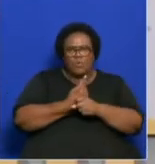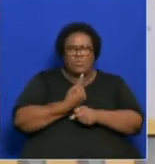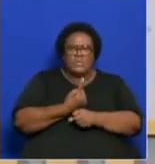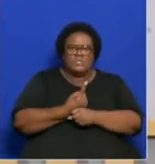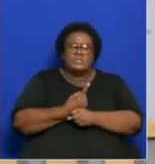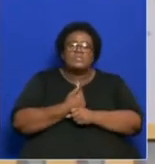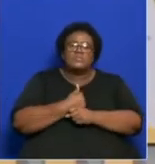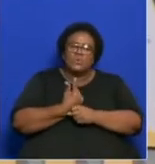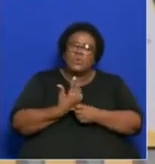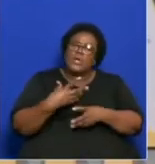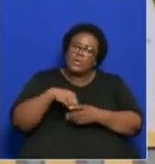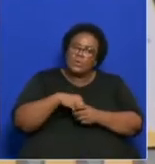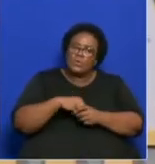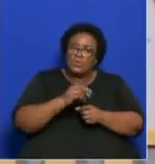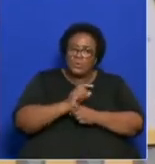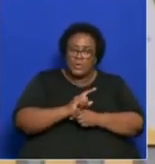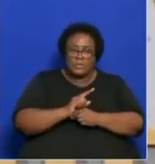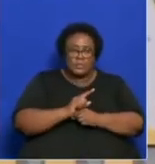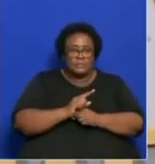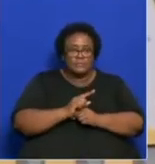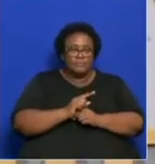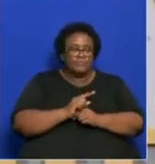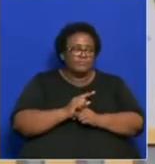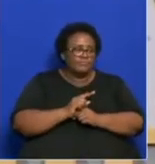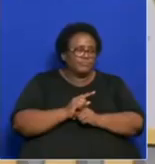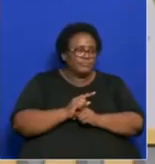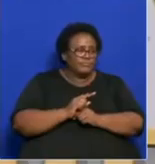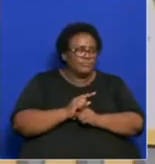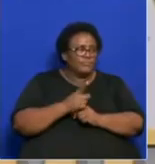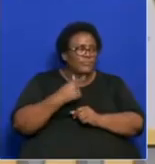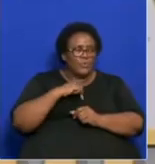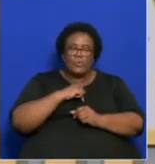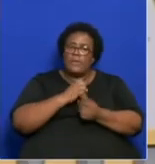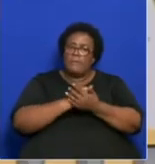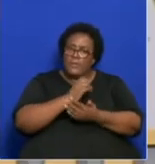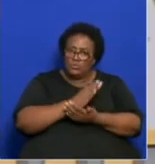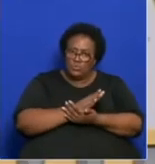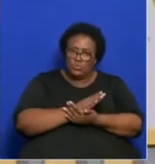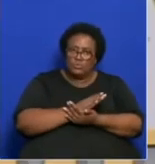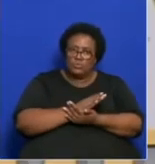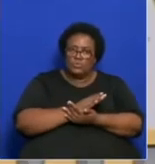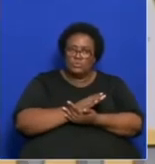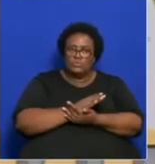includes we want to make sure that